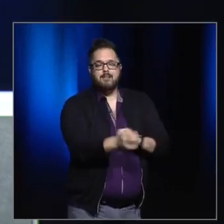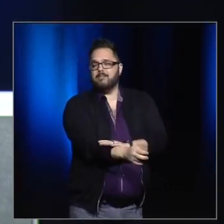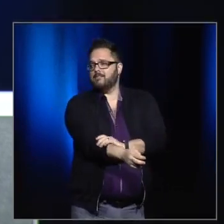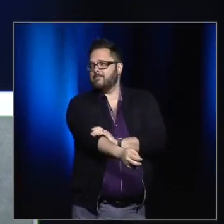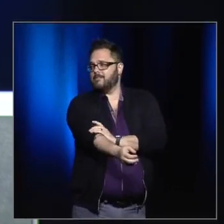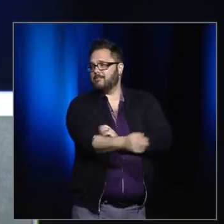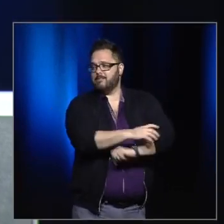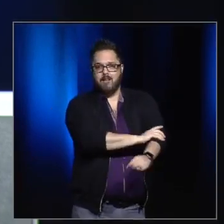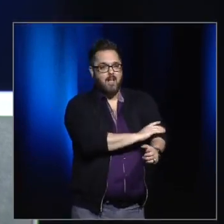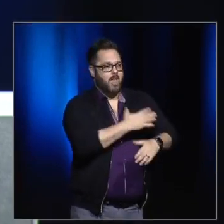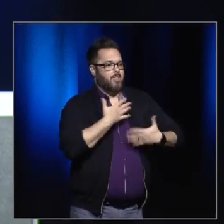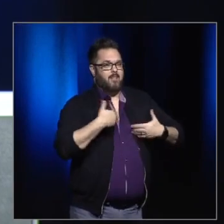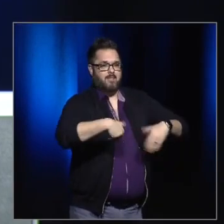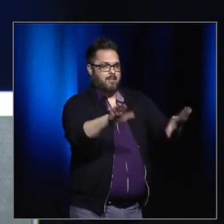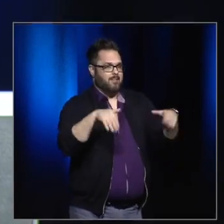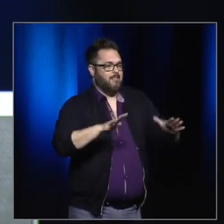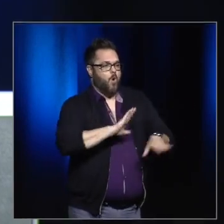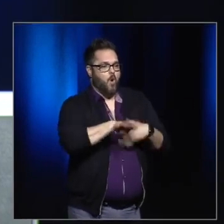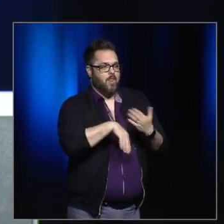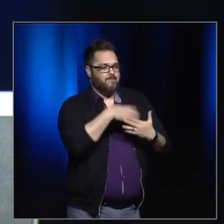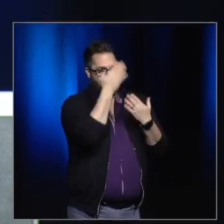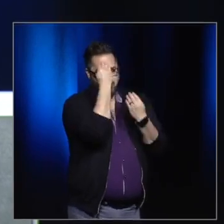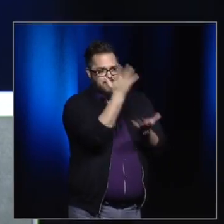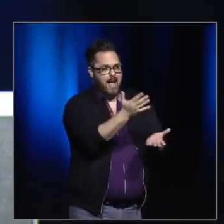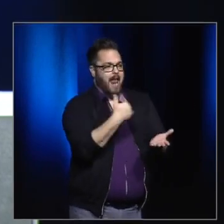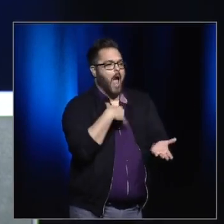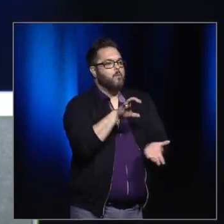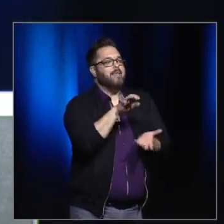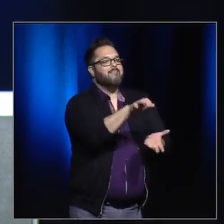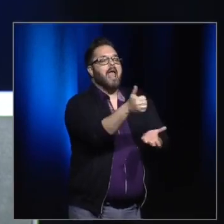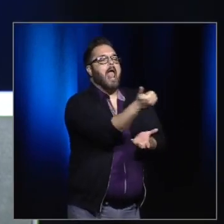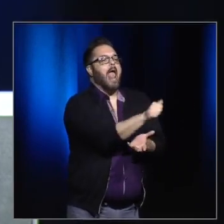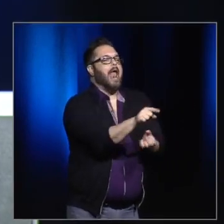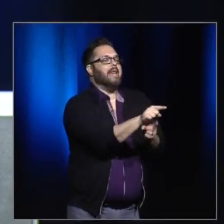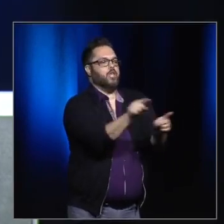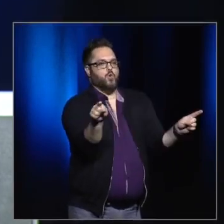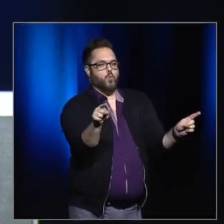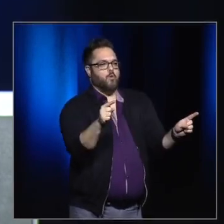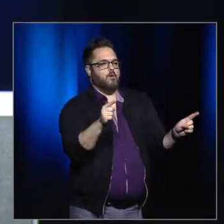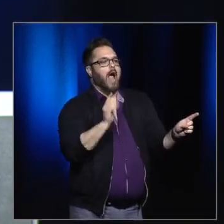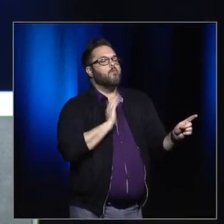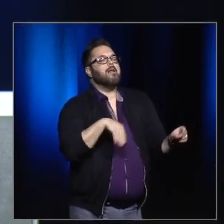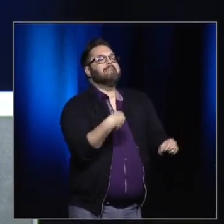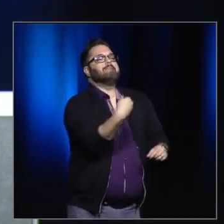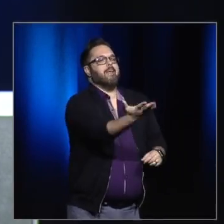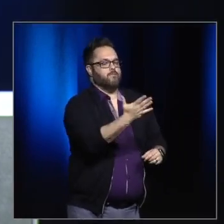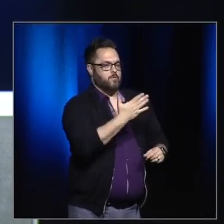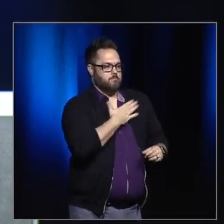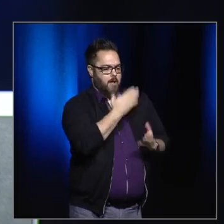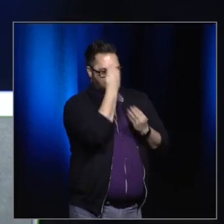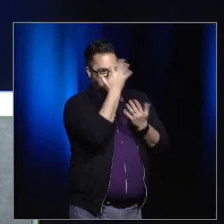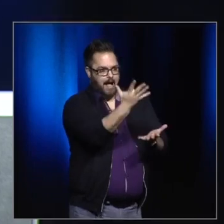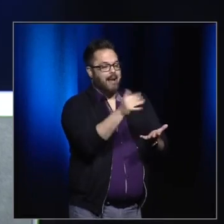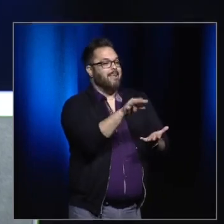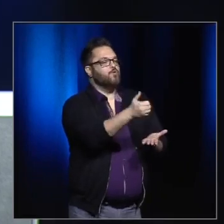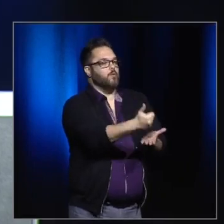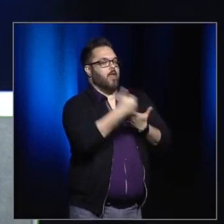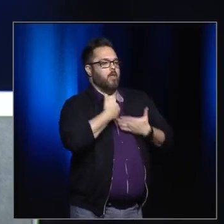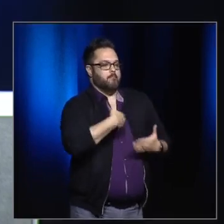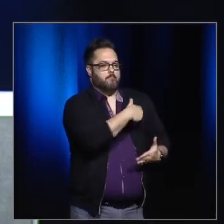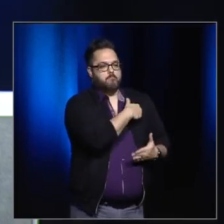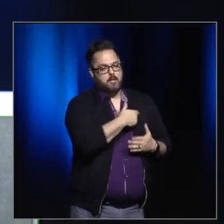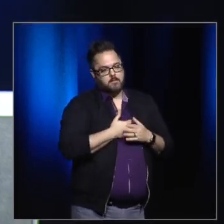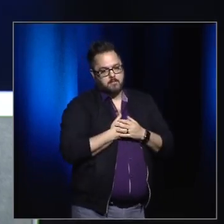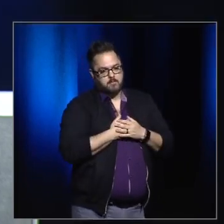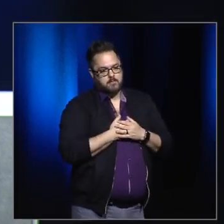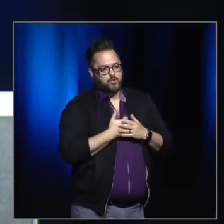our data, Scott, Debbie, all of our data to anyone if you can help us find an answer to making this, the Māui dolphins